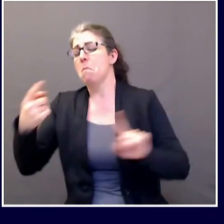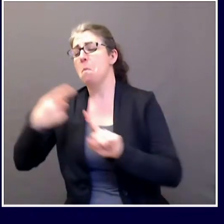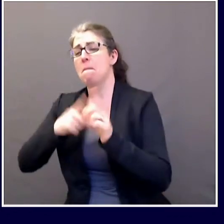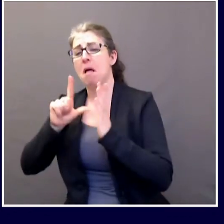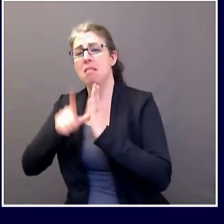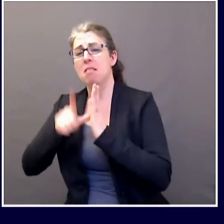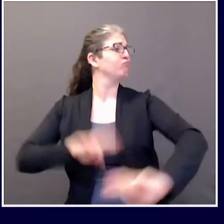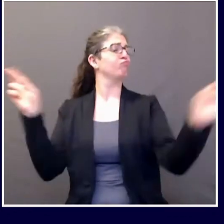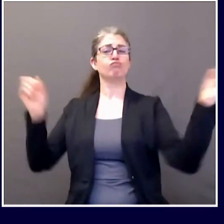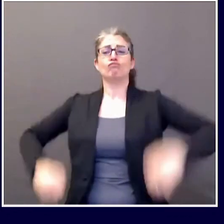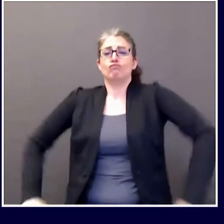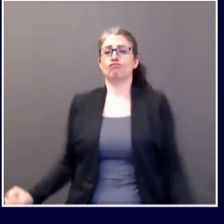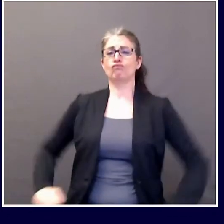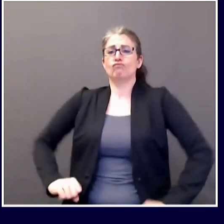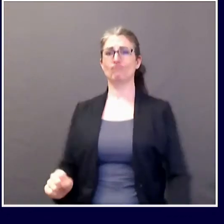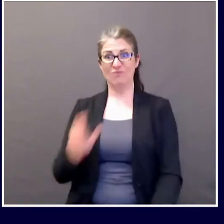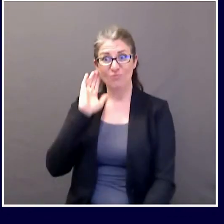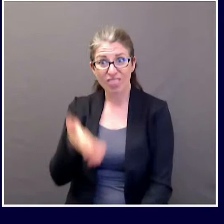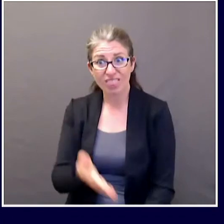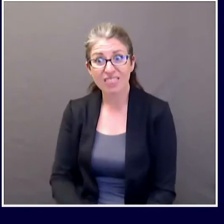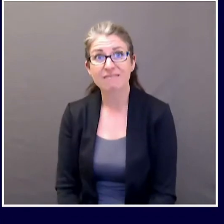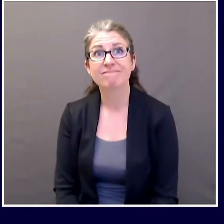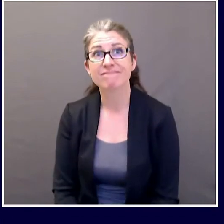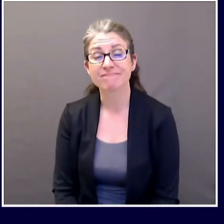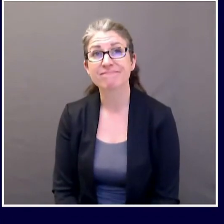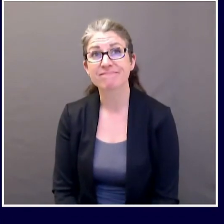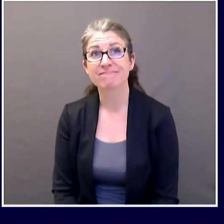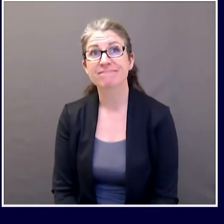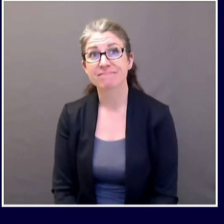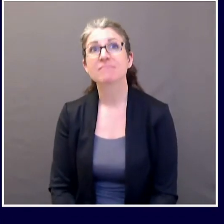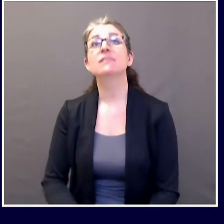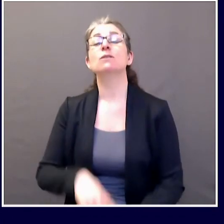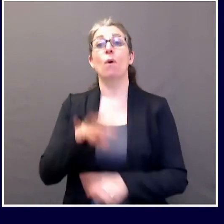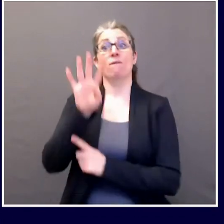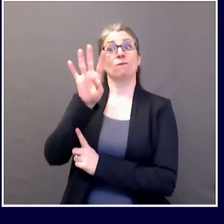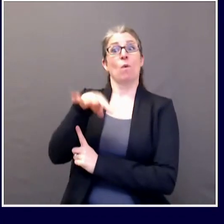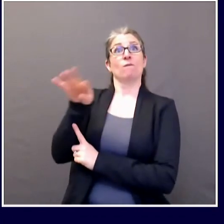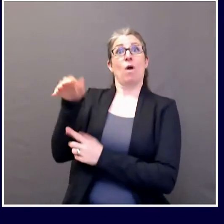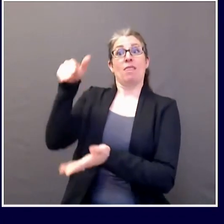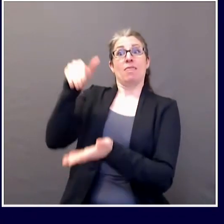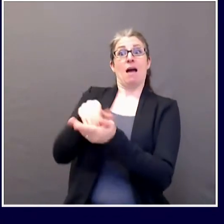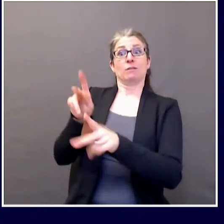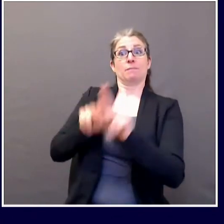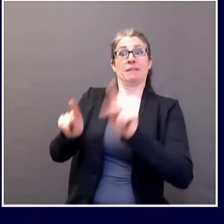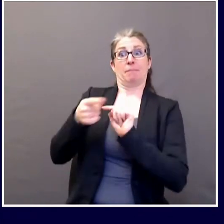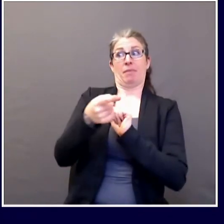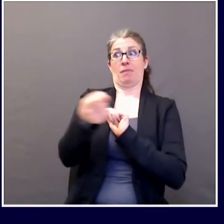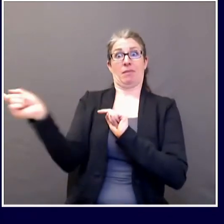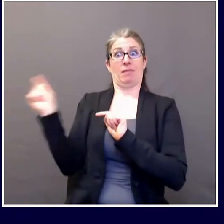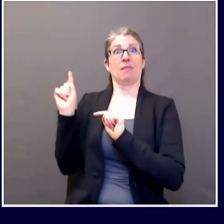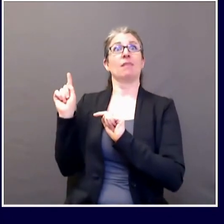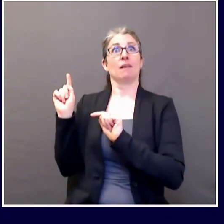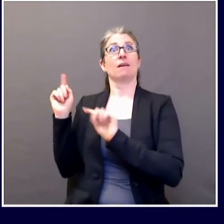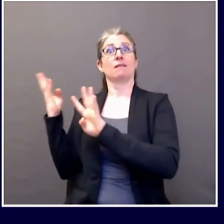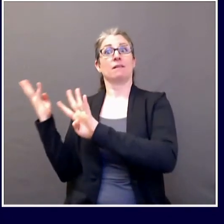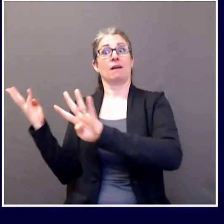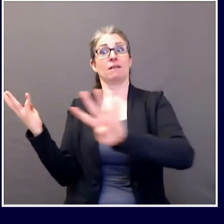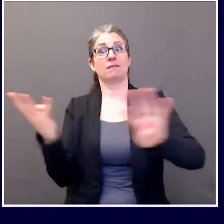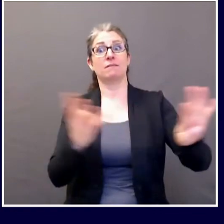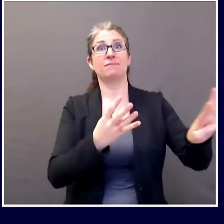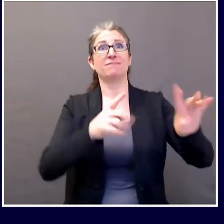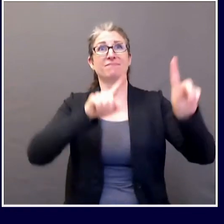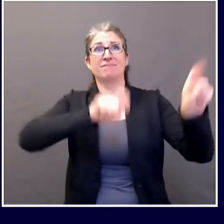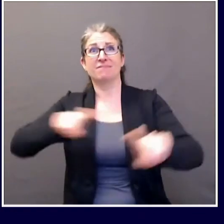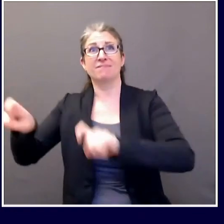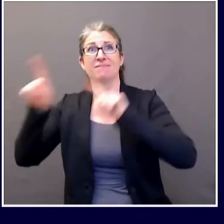vaccine where any person who got the vaccine needed to be put into an ICU, needed to be put on a ventilator,